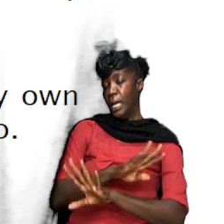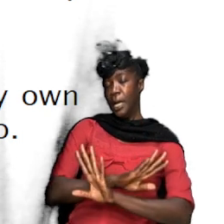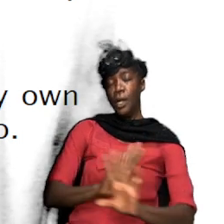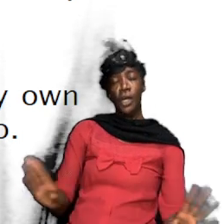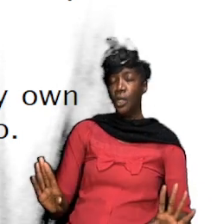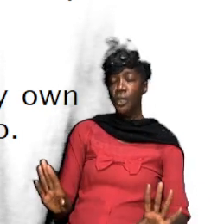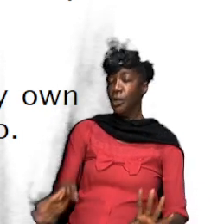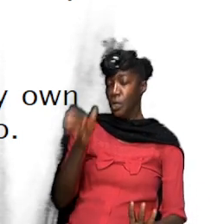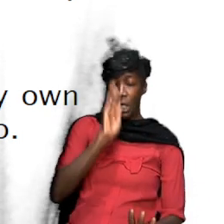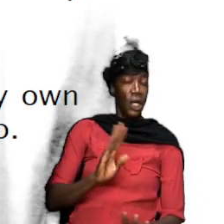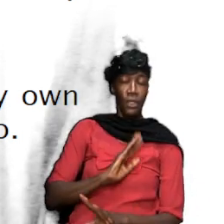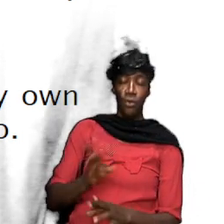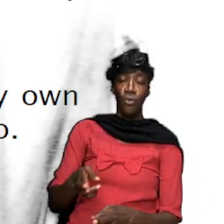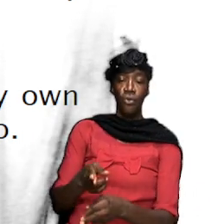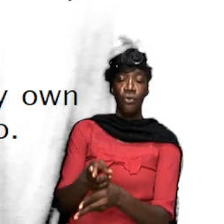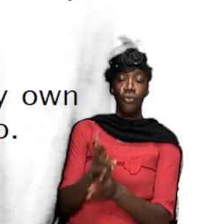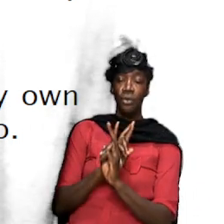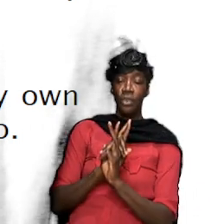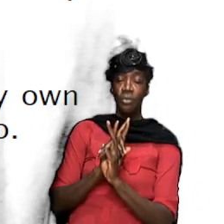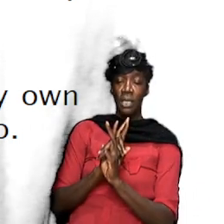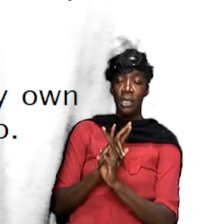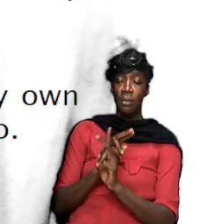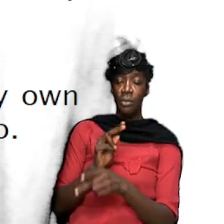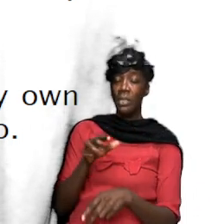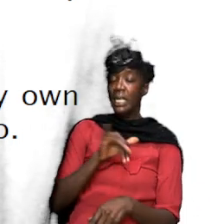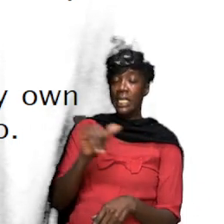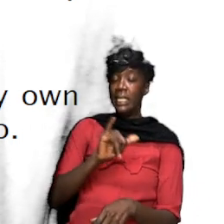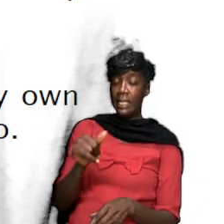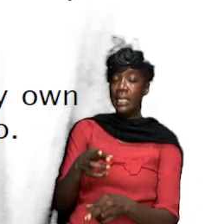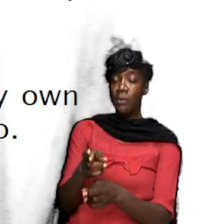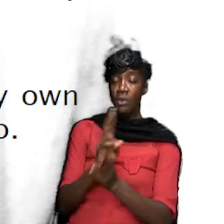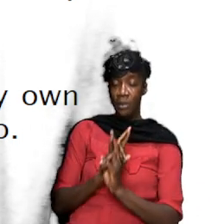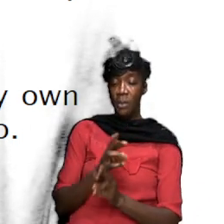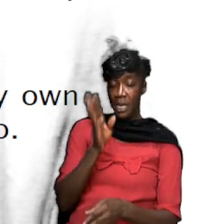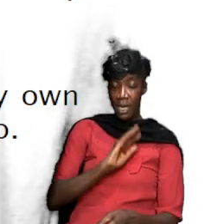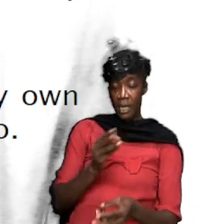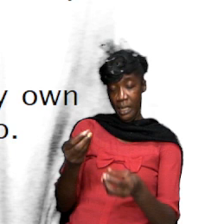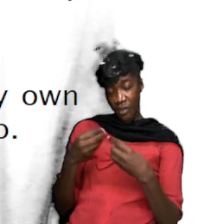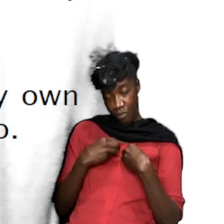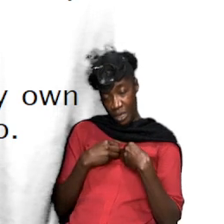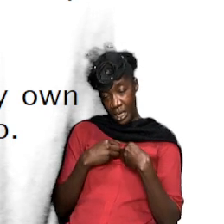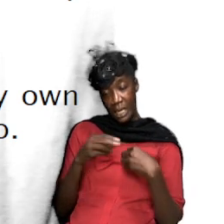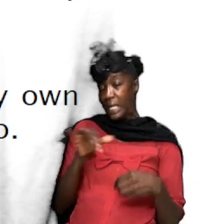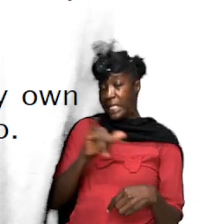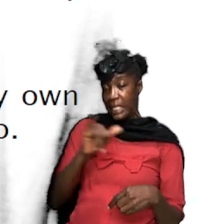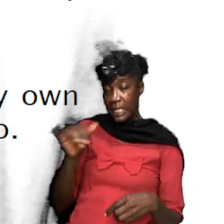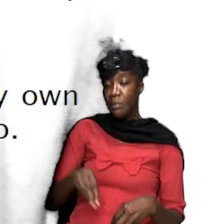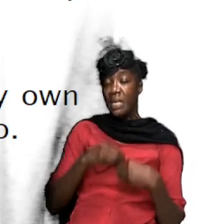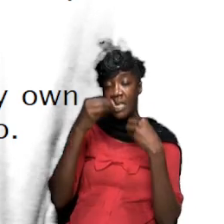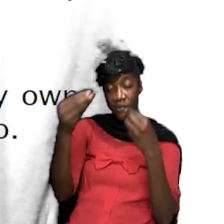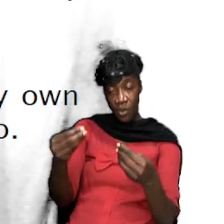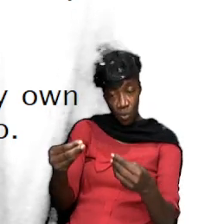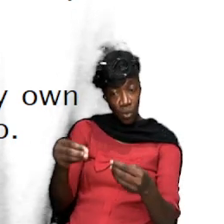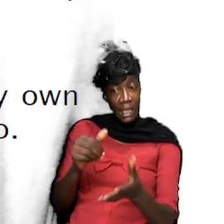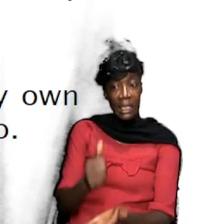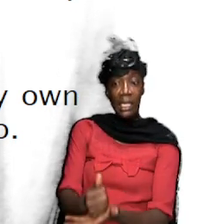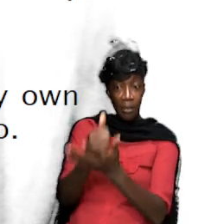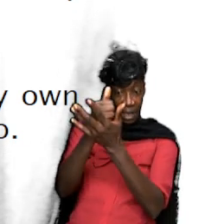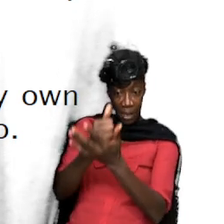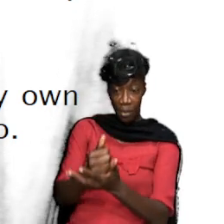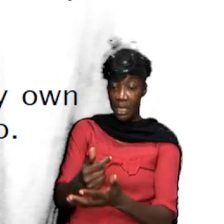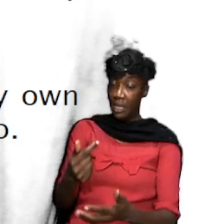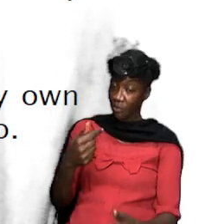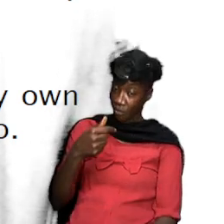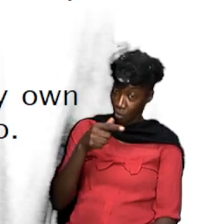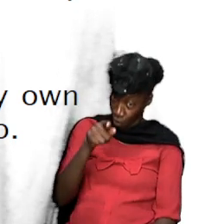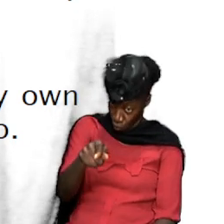persons. The same respect that God give me is the same respect that God give you. The same privilege that God give you is